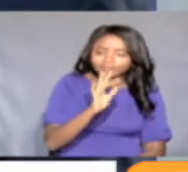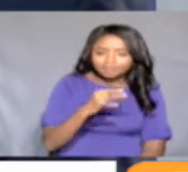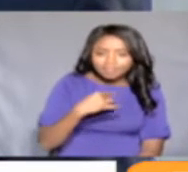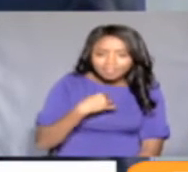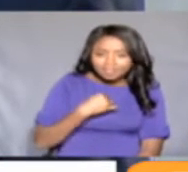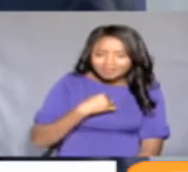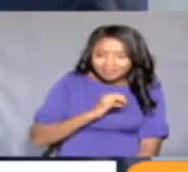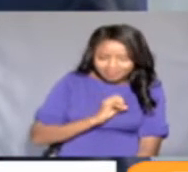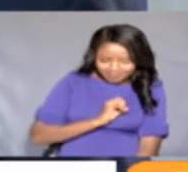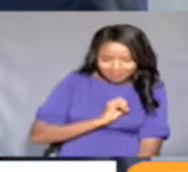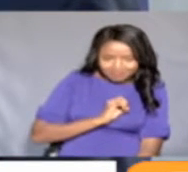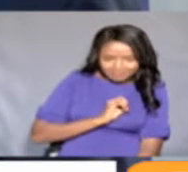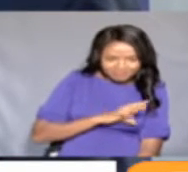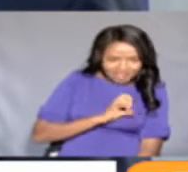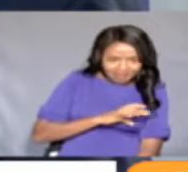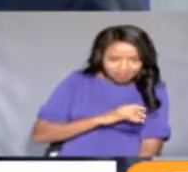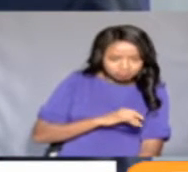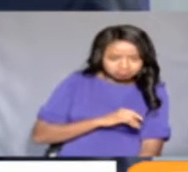What I have